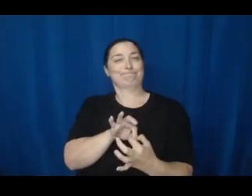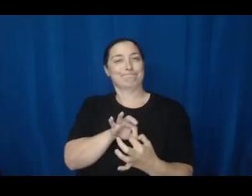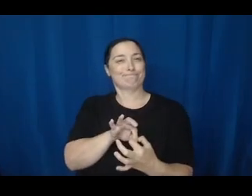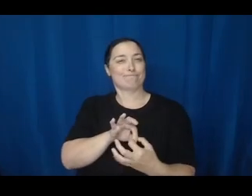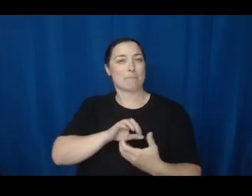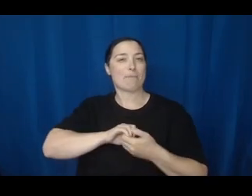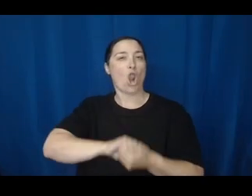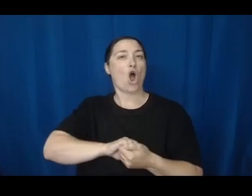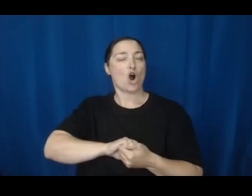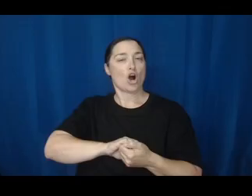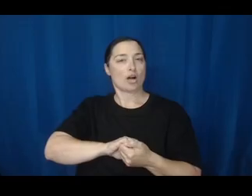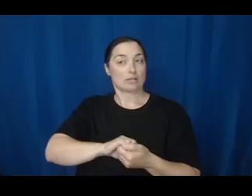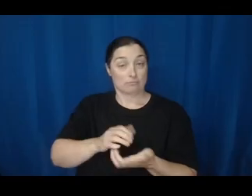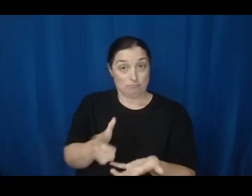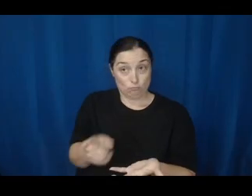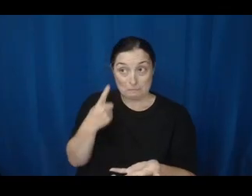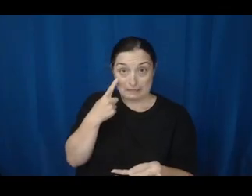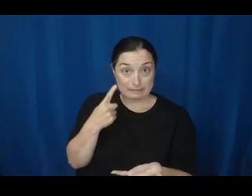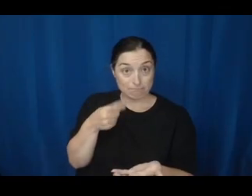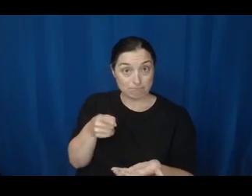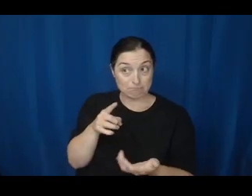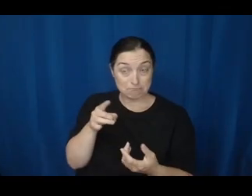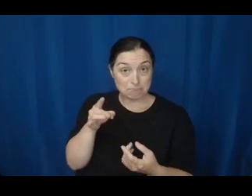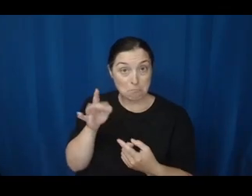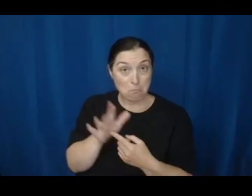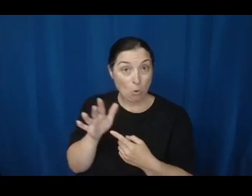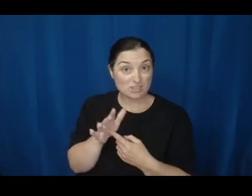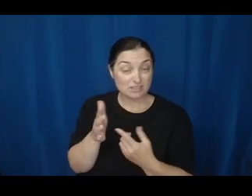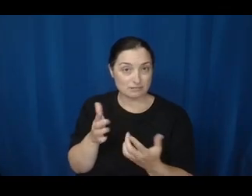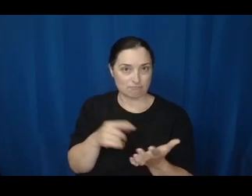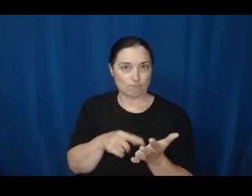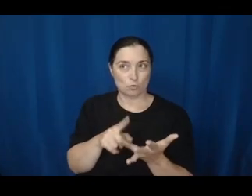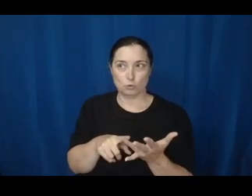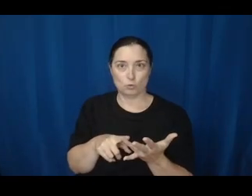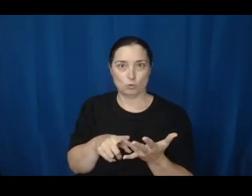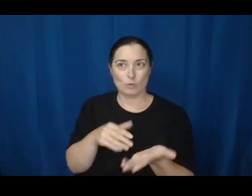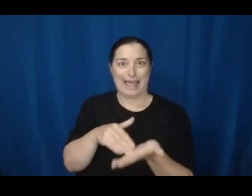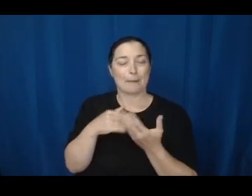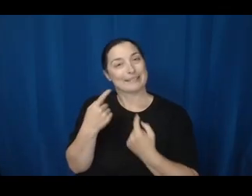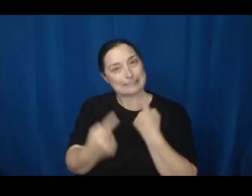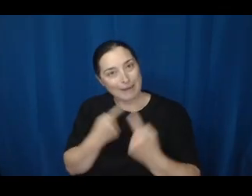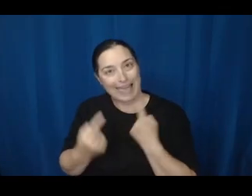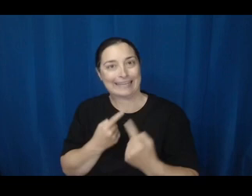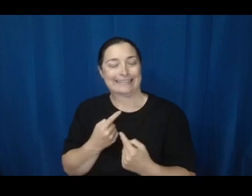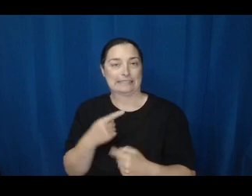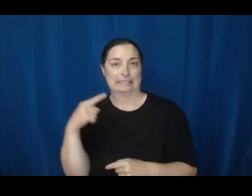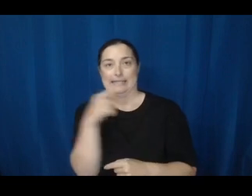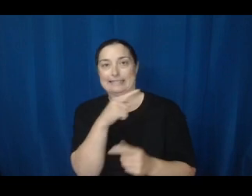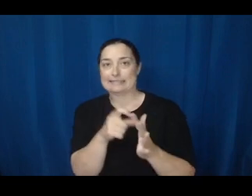do you think this is, just explaining some of these very inconvenient trends that we see, that that. Do you think, Otto, that